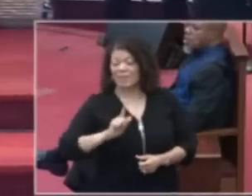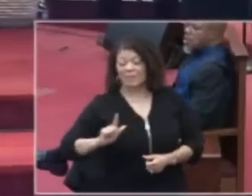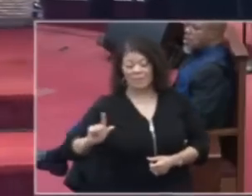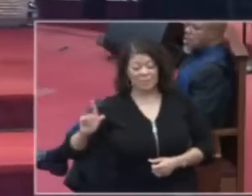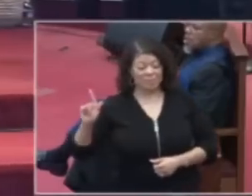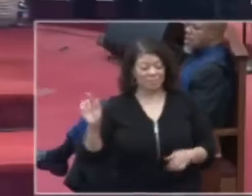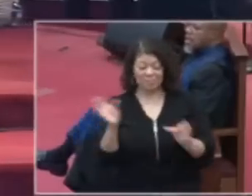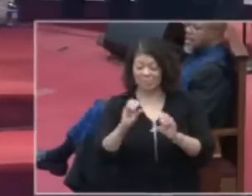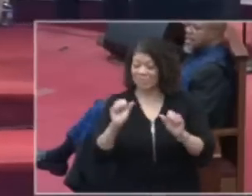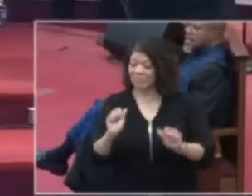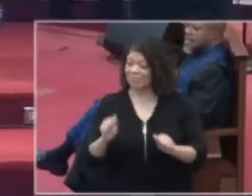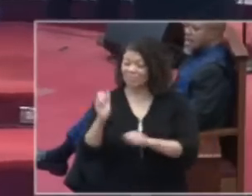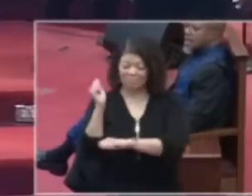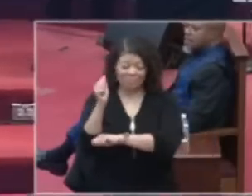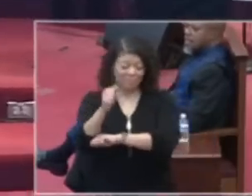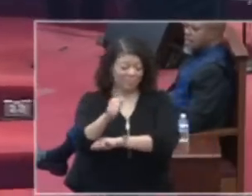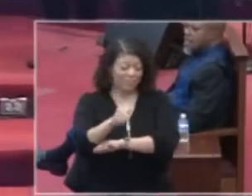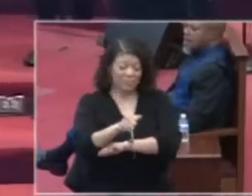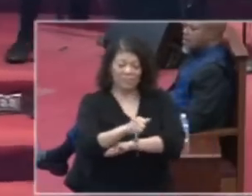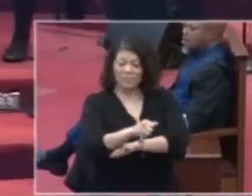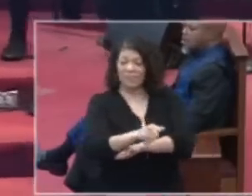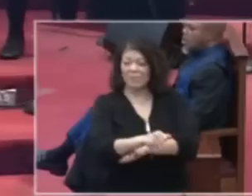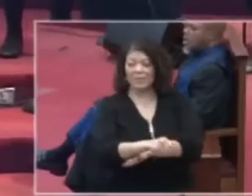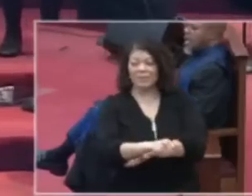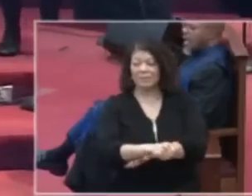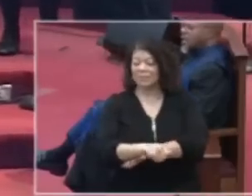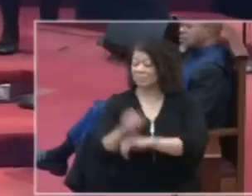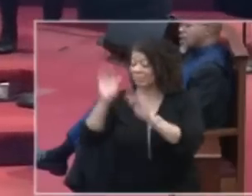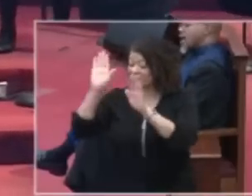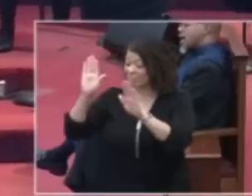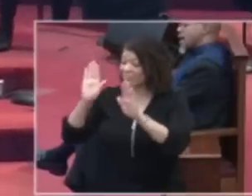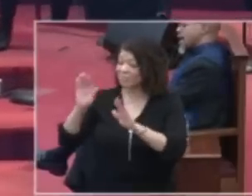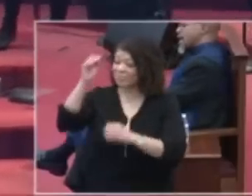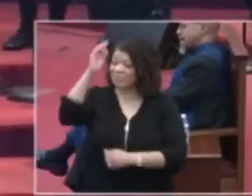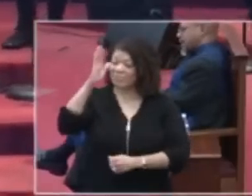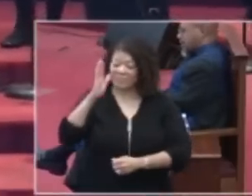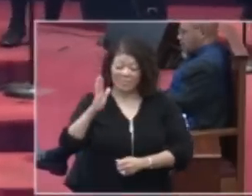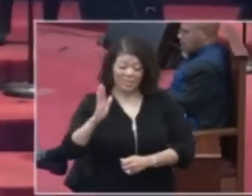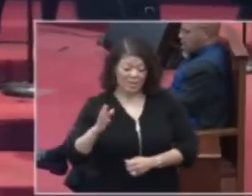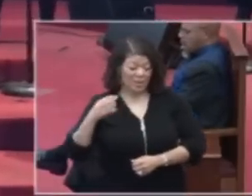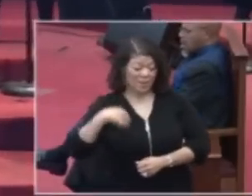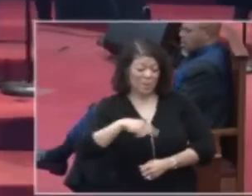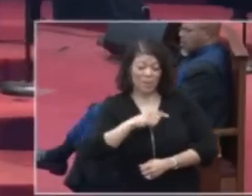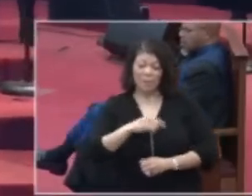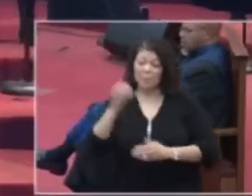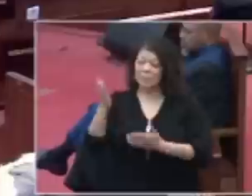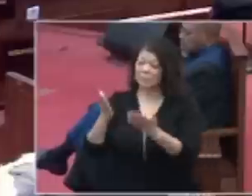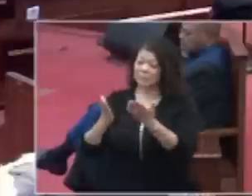unconditional. Power of the Lord is unbelievable. Great is the